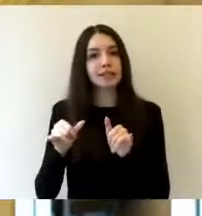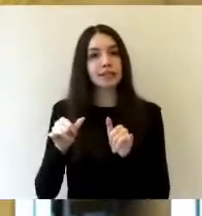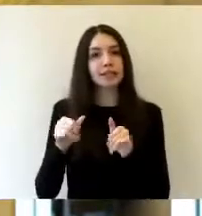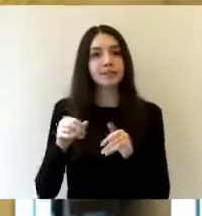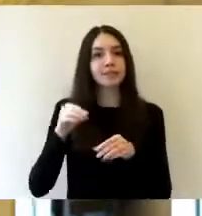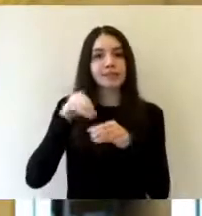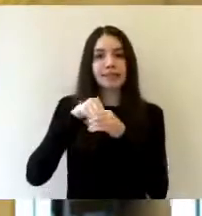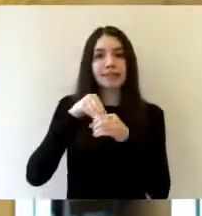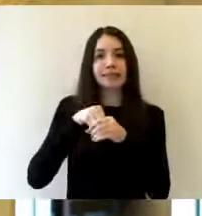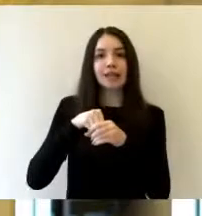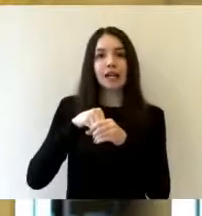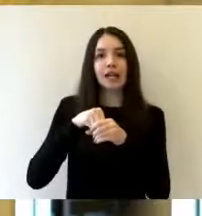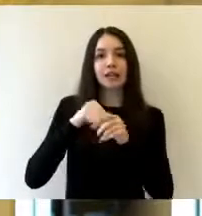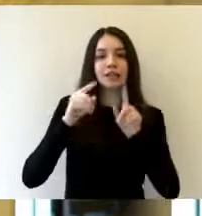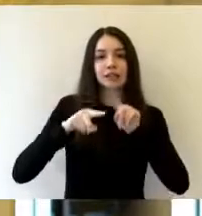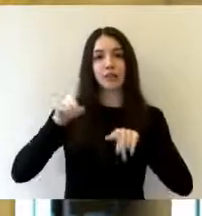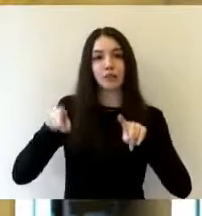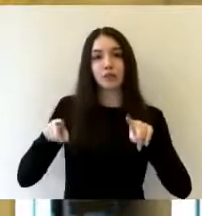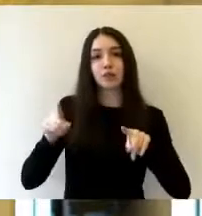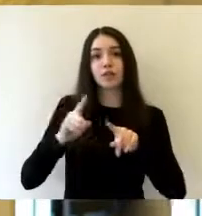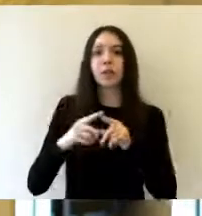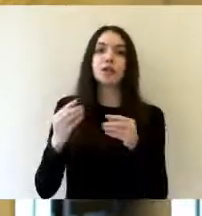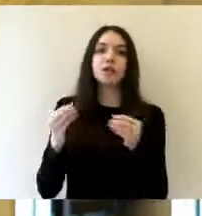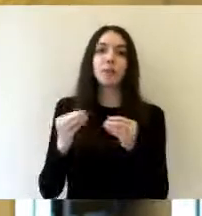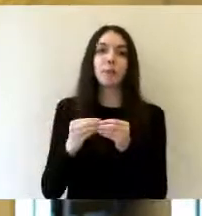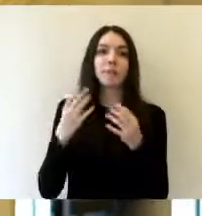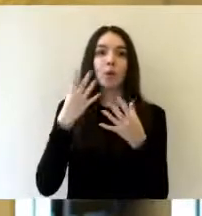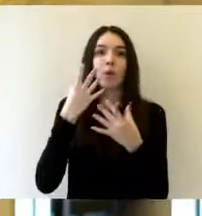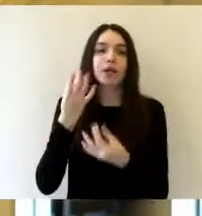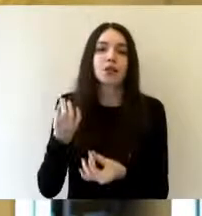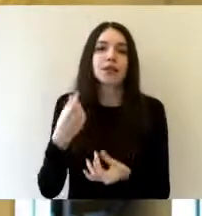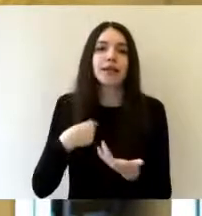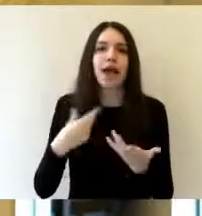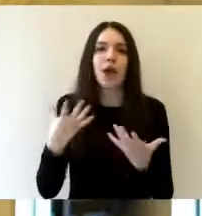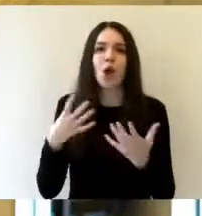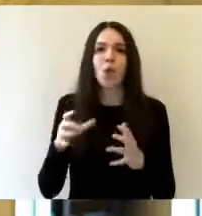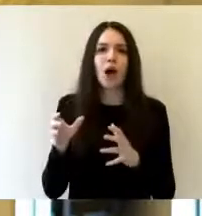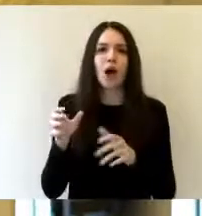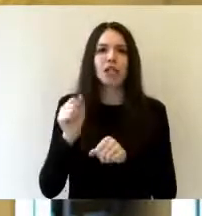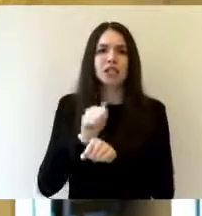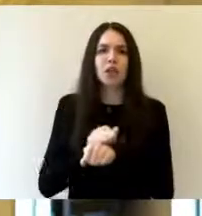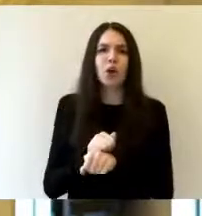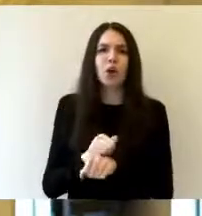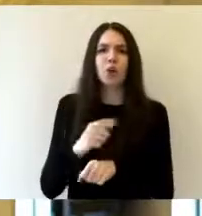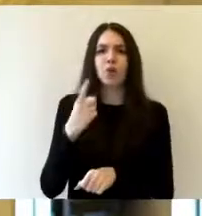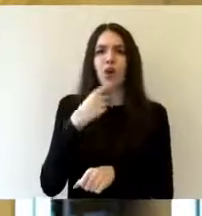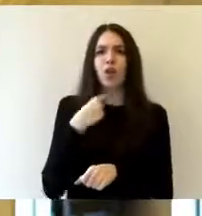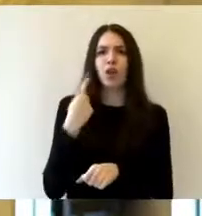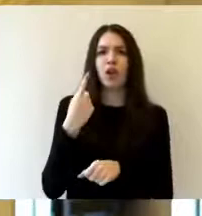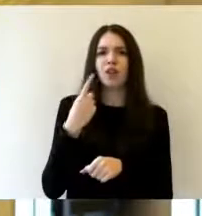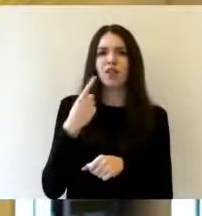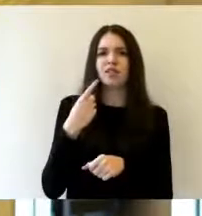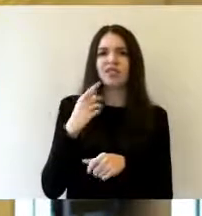but it's much more interesting. I never want a piece of stone to just look like it had been cast in plaster.